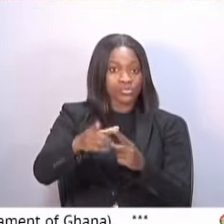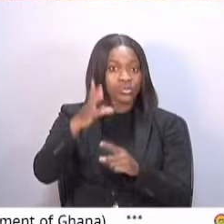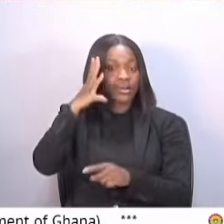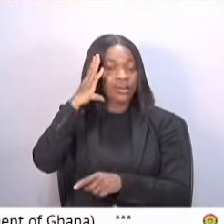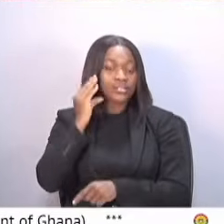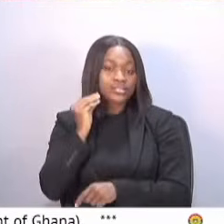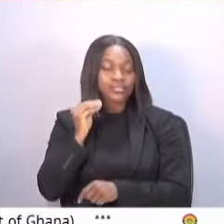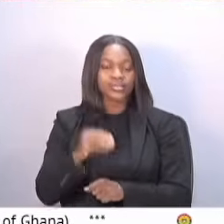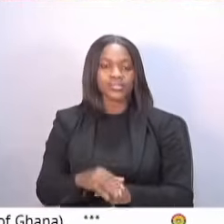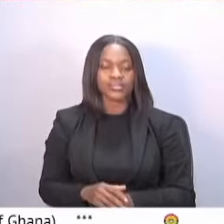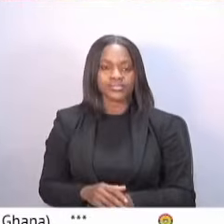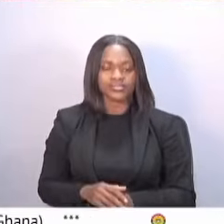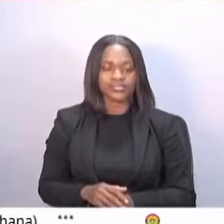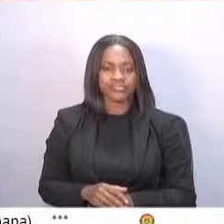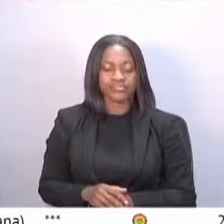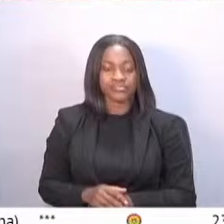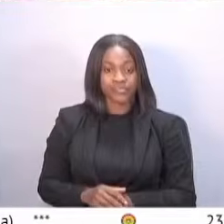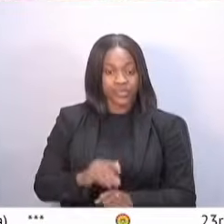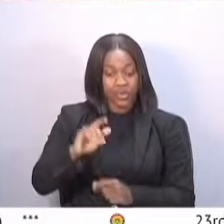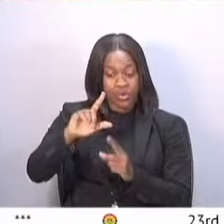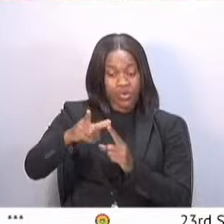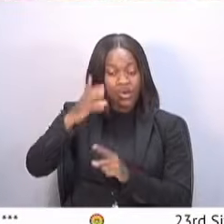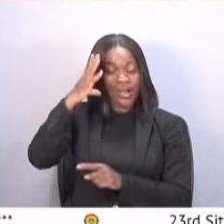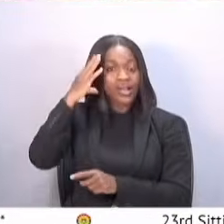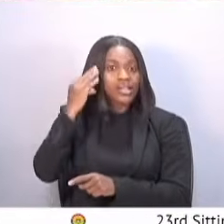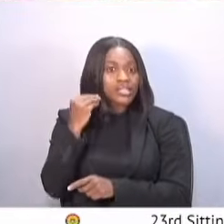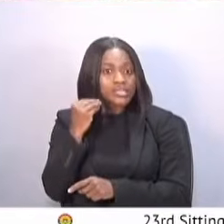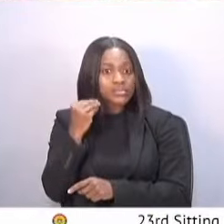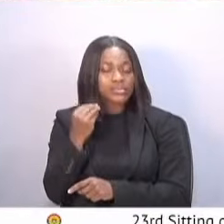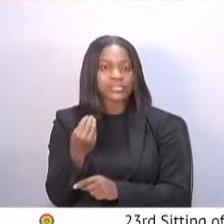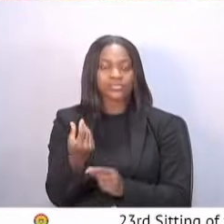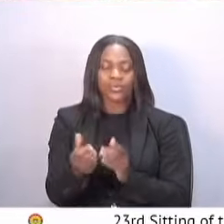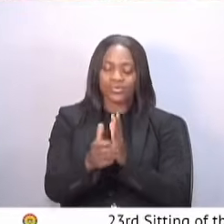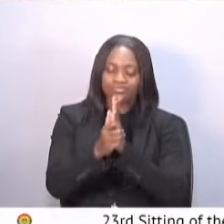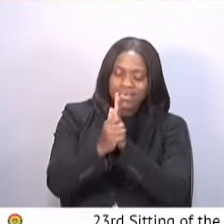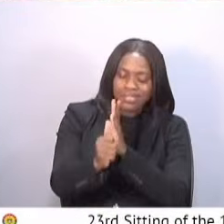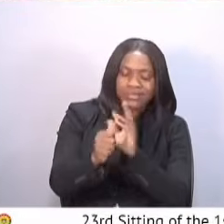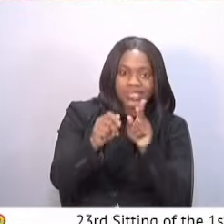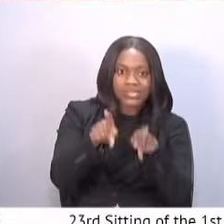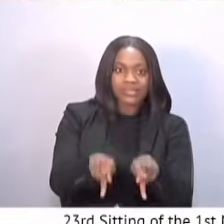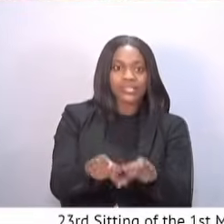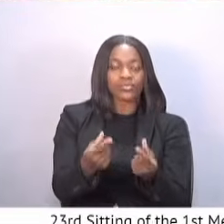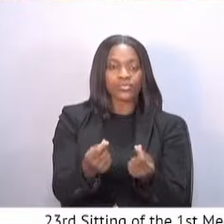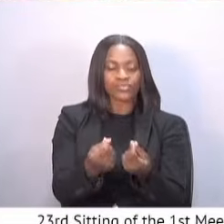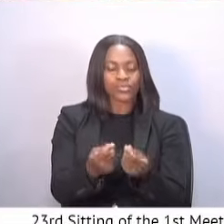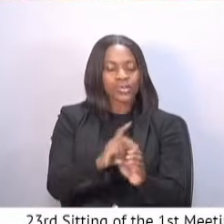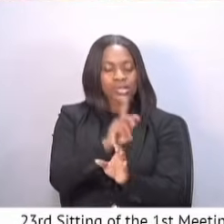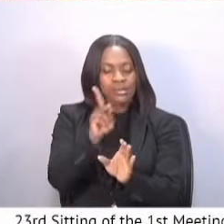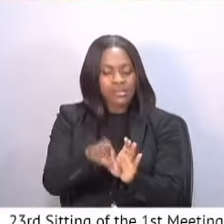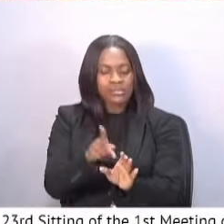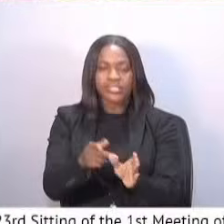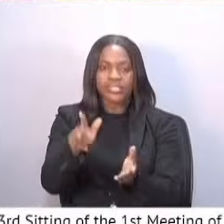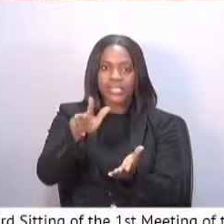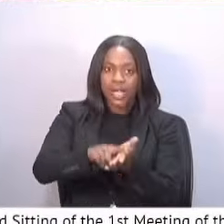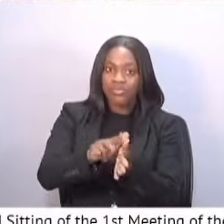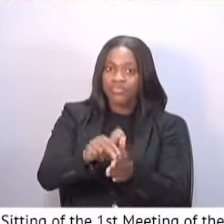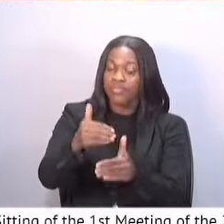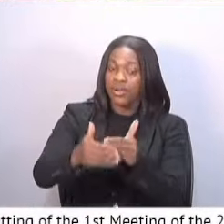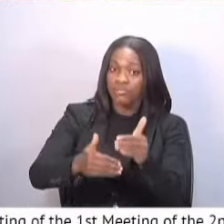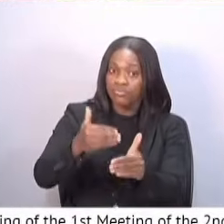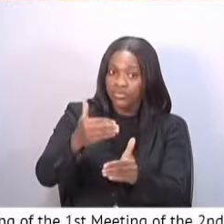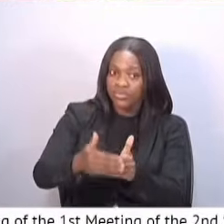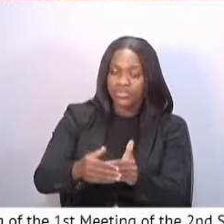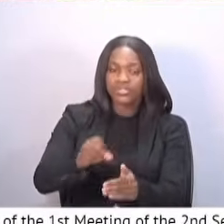designated local expert must actively participate in the validation activities